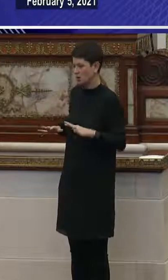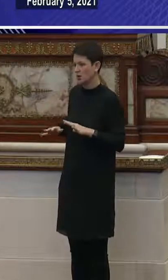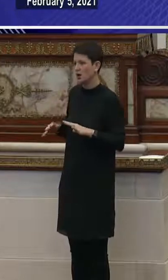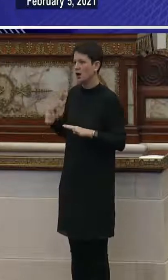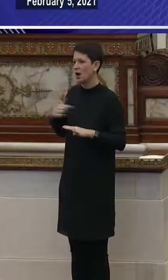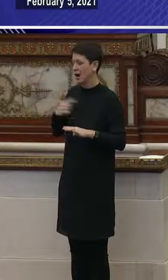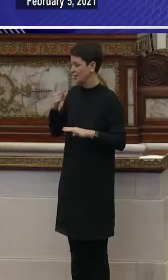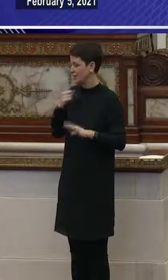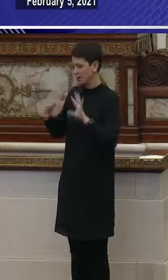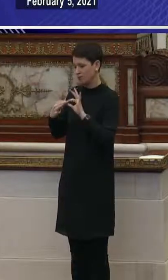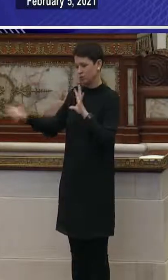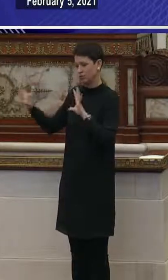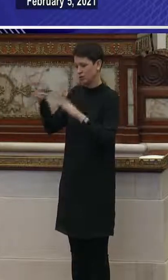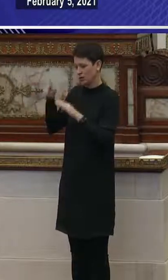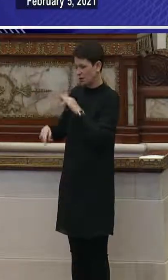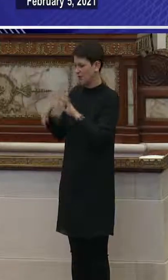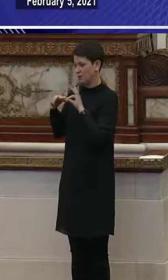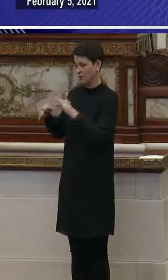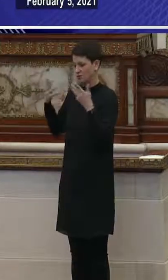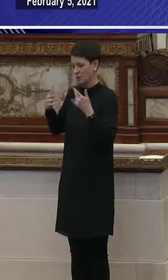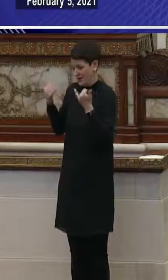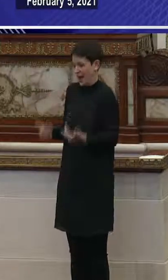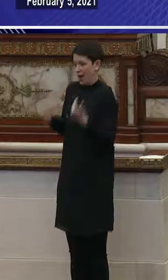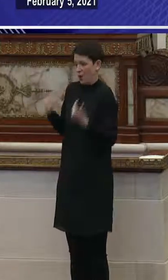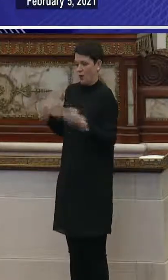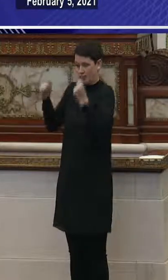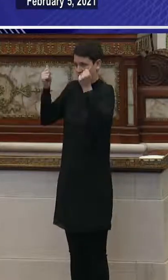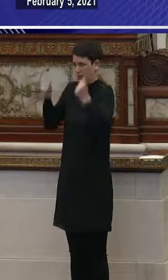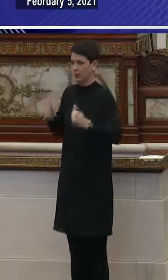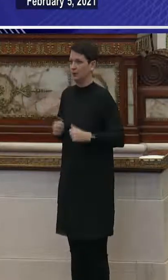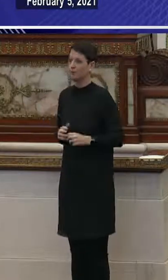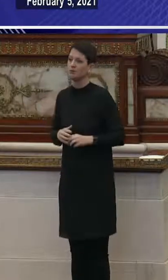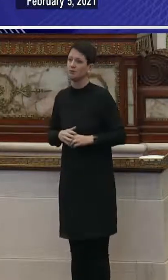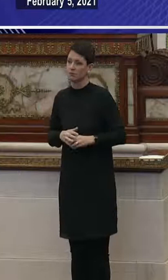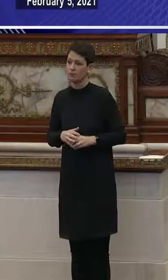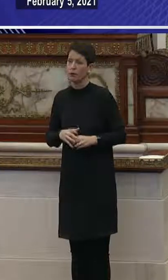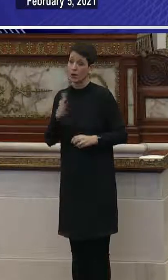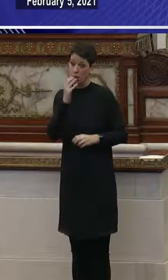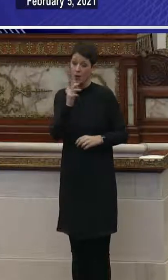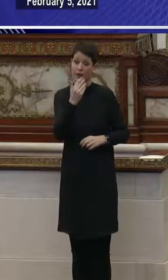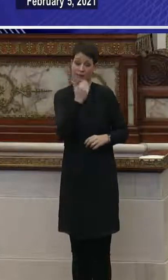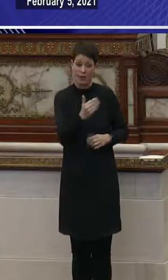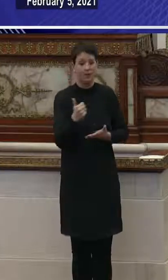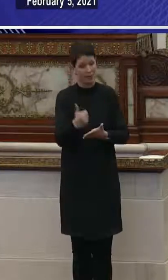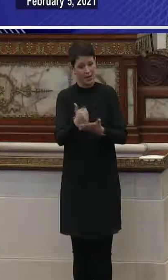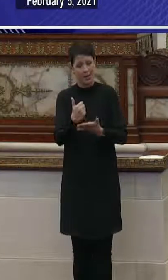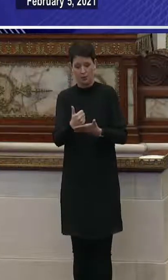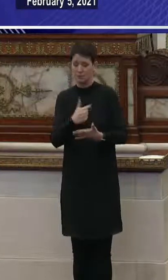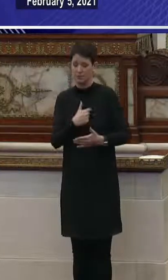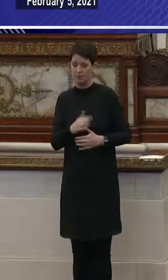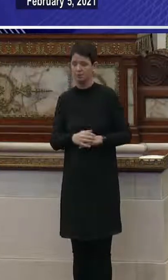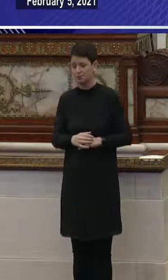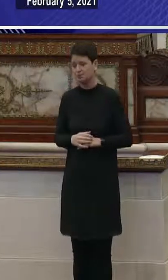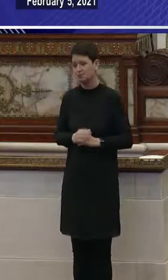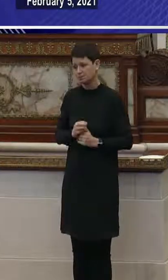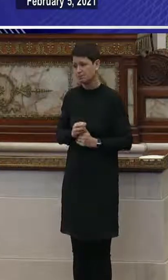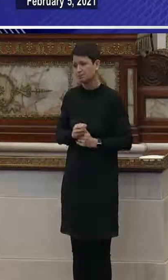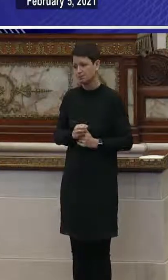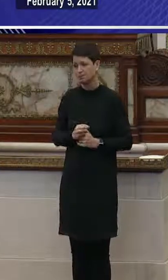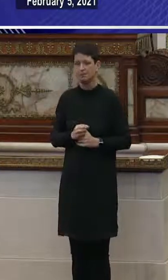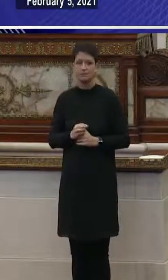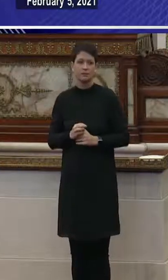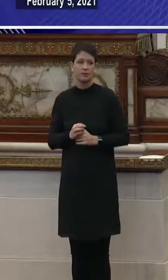I said, we're going to stop this relationship immediately. Okay, thank you. That's helpful.